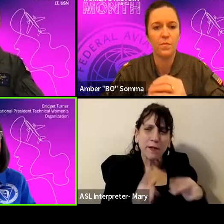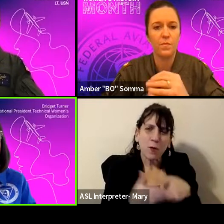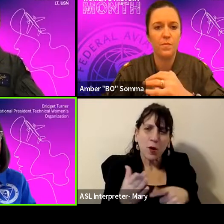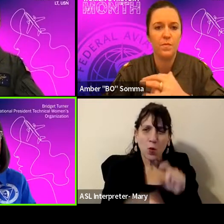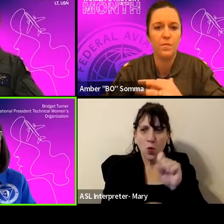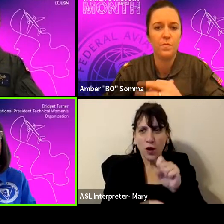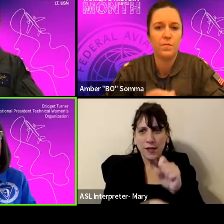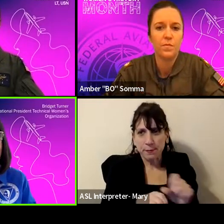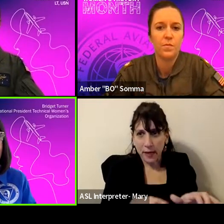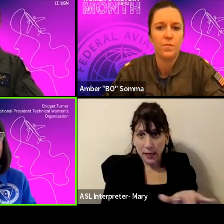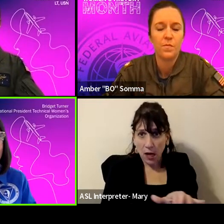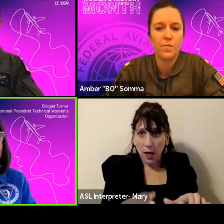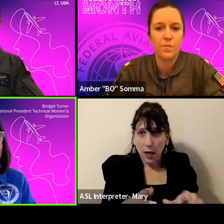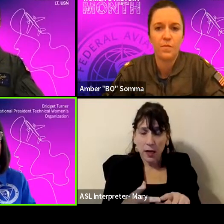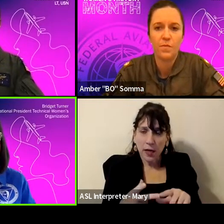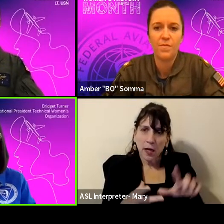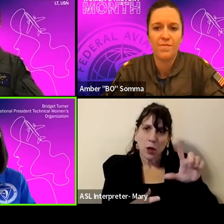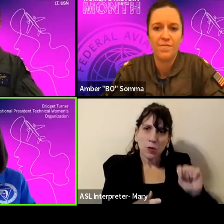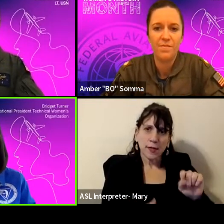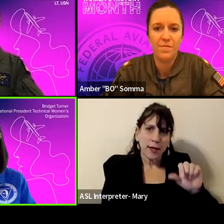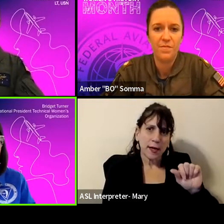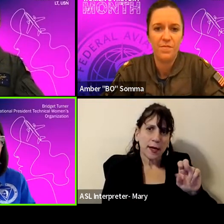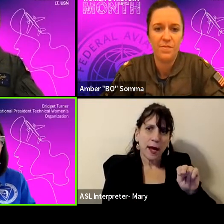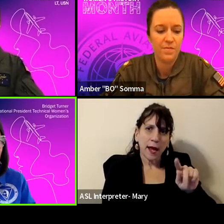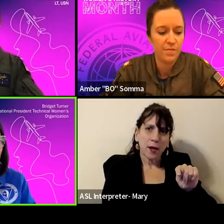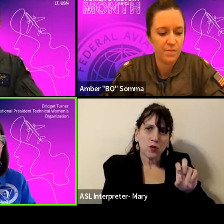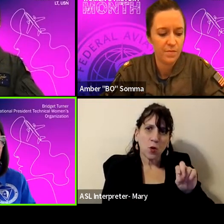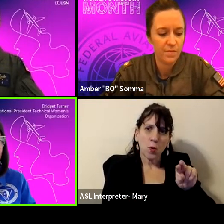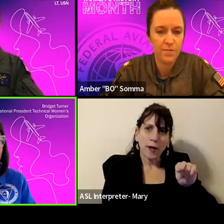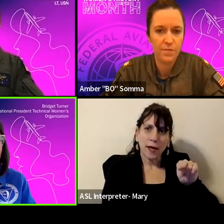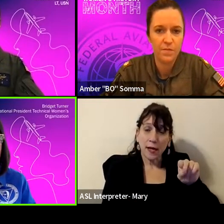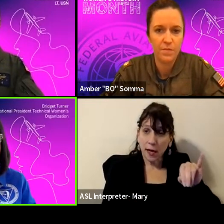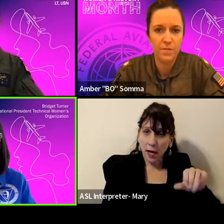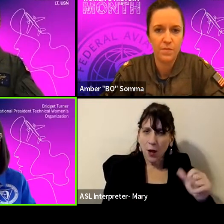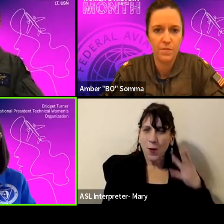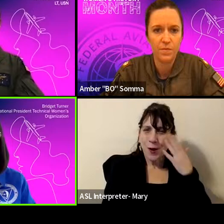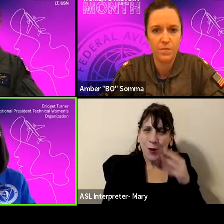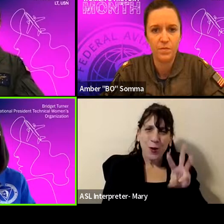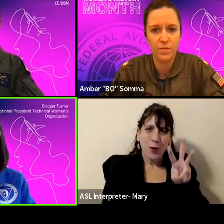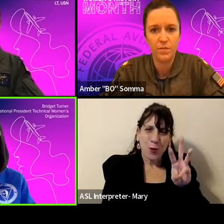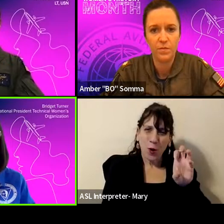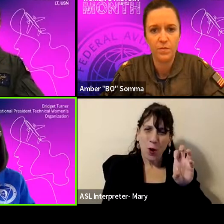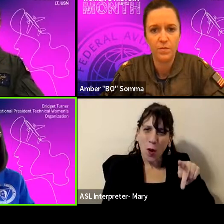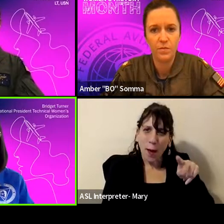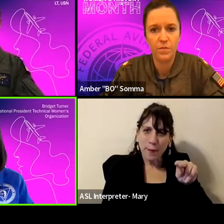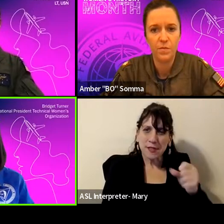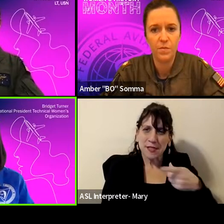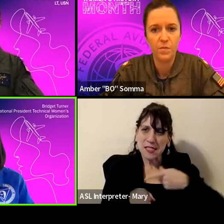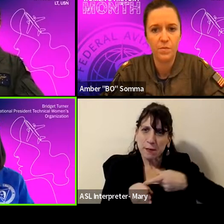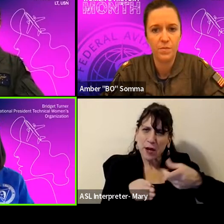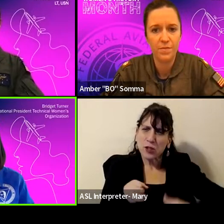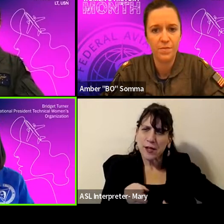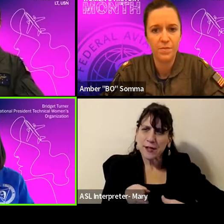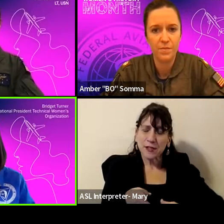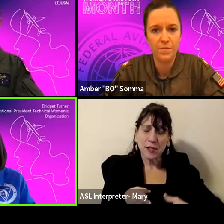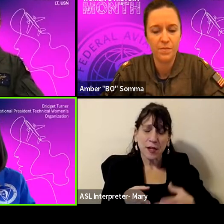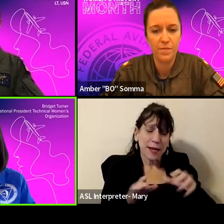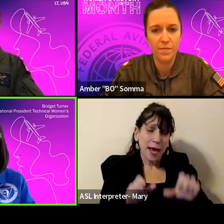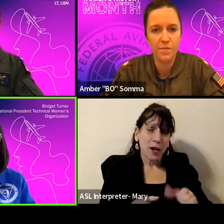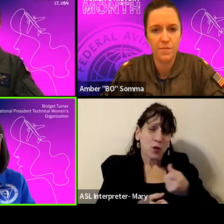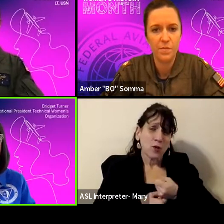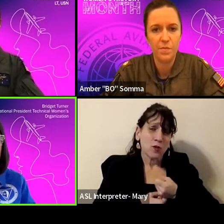And Lieutenant Antonia, we know that you are a weapons specialist. Can you share a little bit more about what you do at your job as